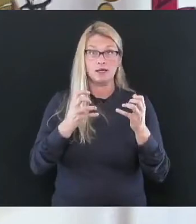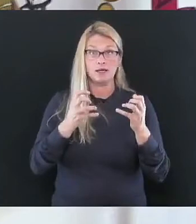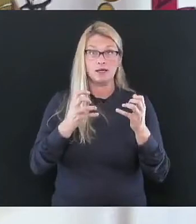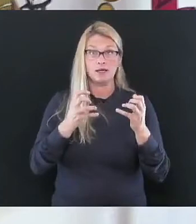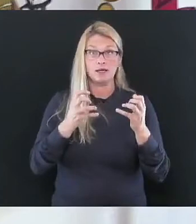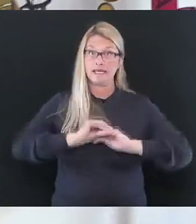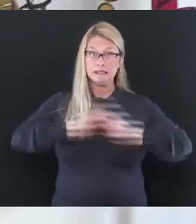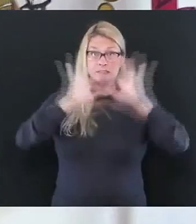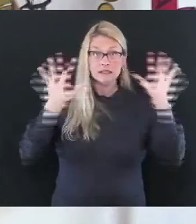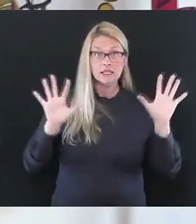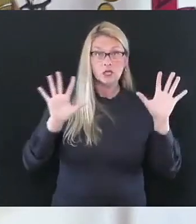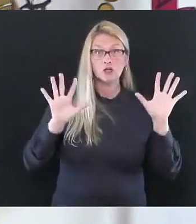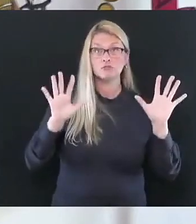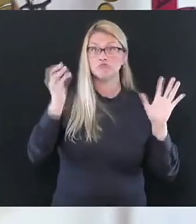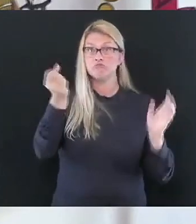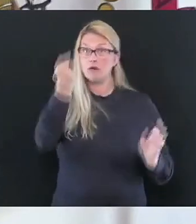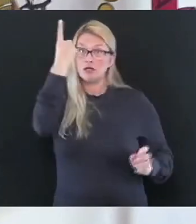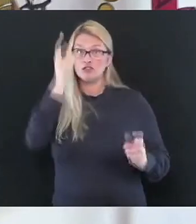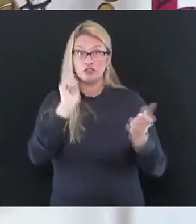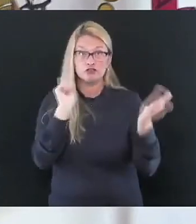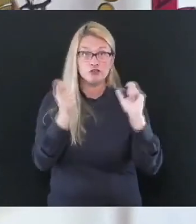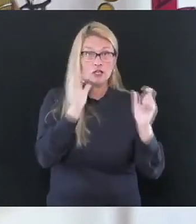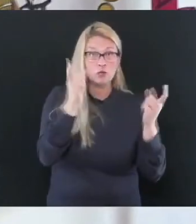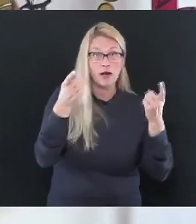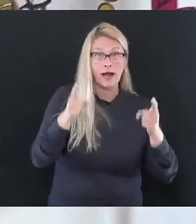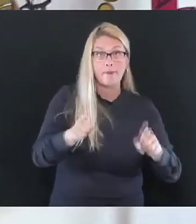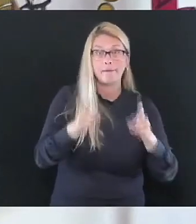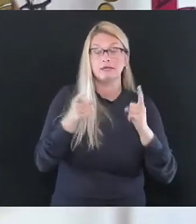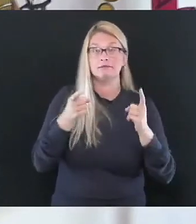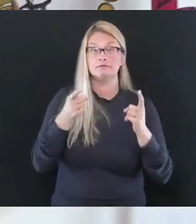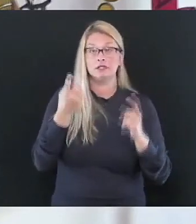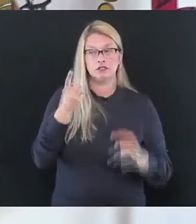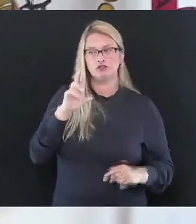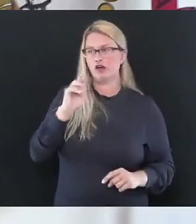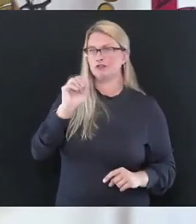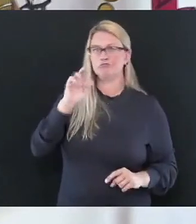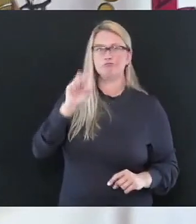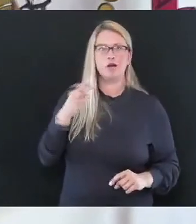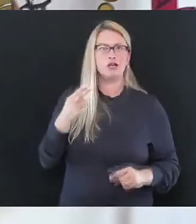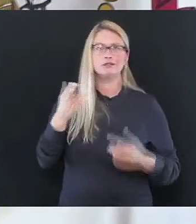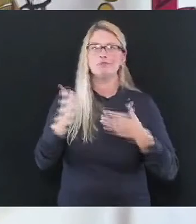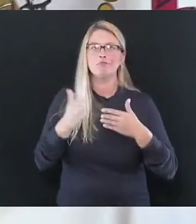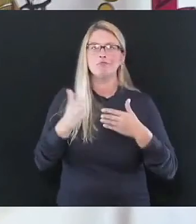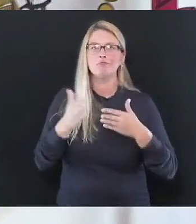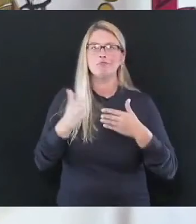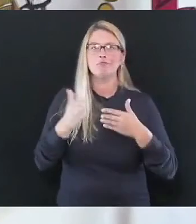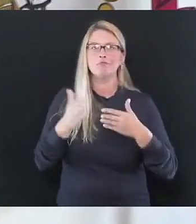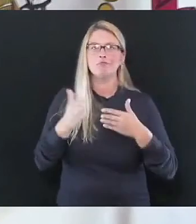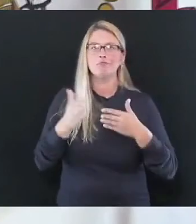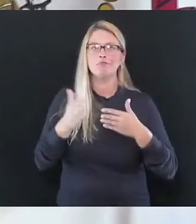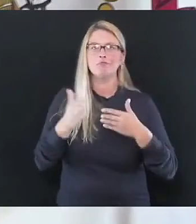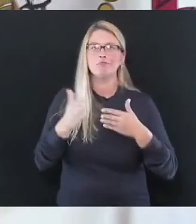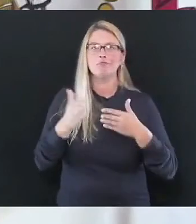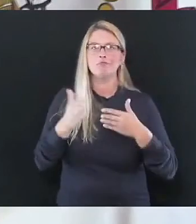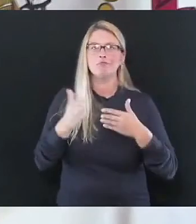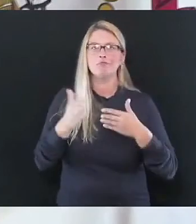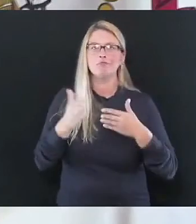thing we've got us to do is exactly what Dr. Marsh already said. It doesn't matter if you're green or you're red.